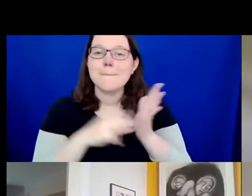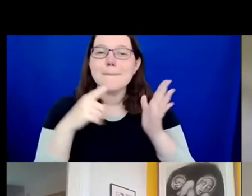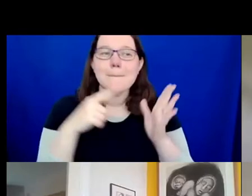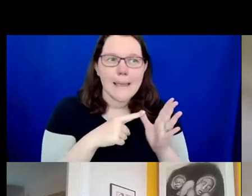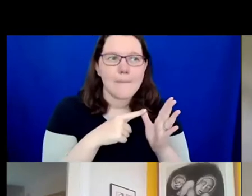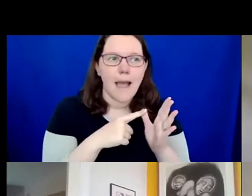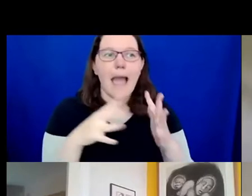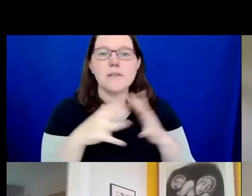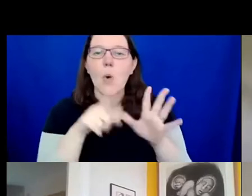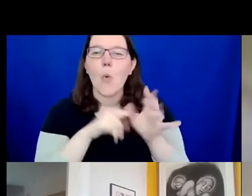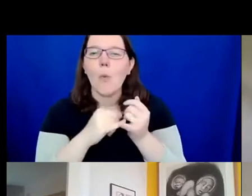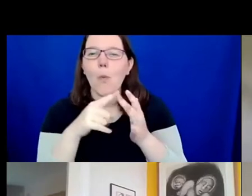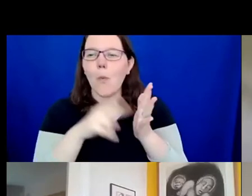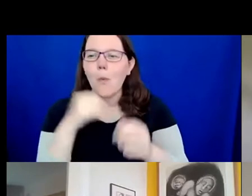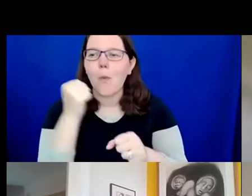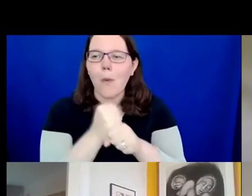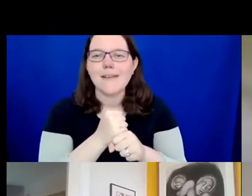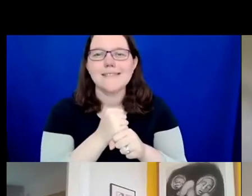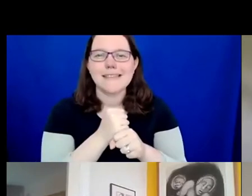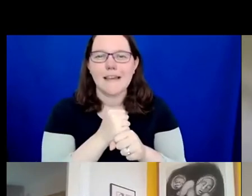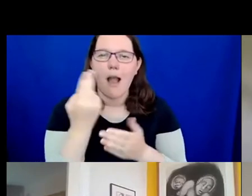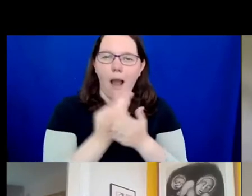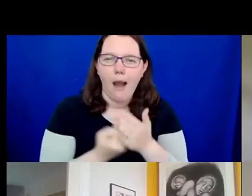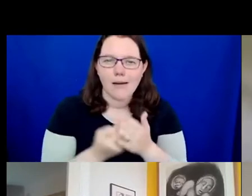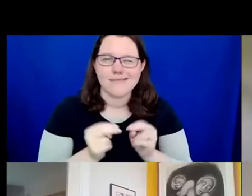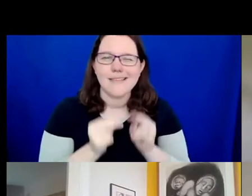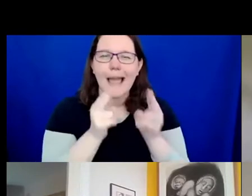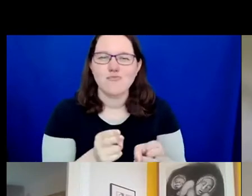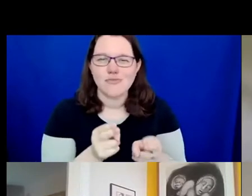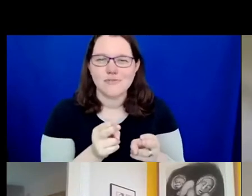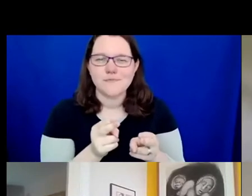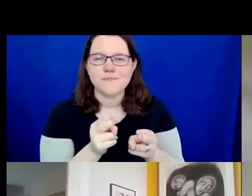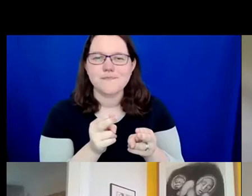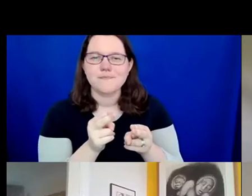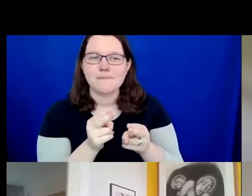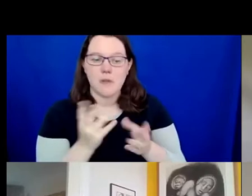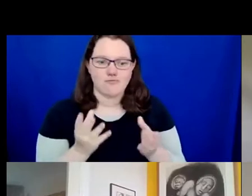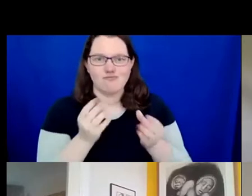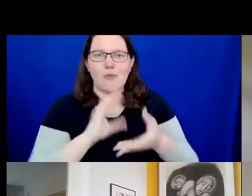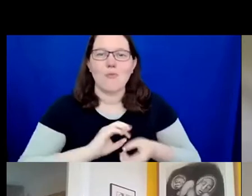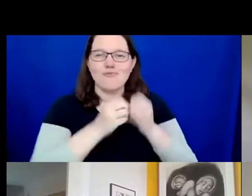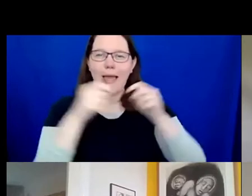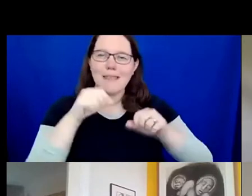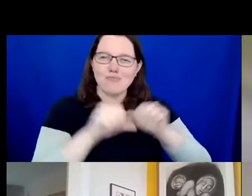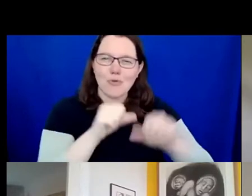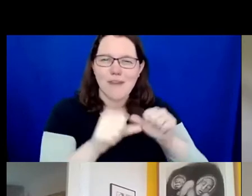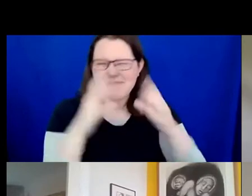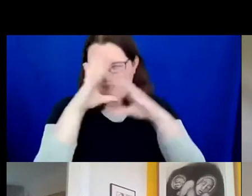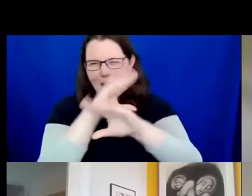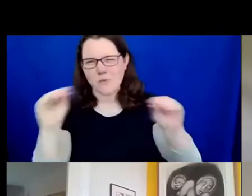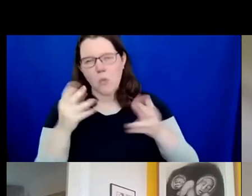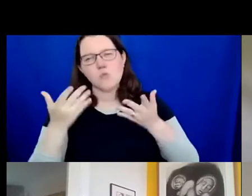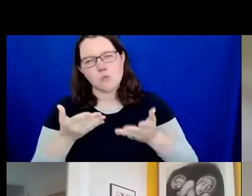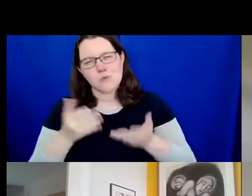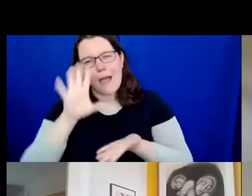Future Curators Programme. Just to be aware that this session is being recorded and will be available afterwards. We have